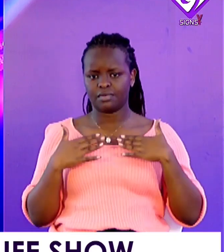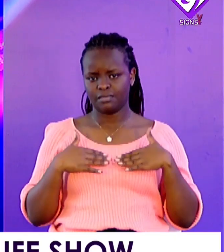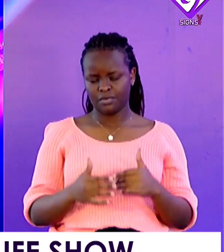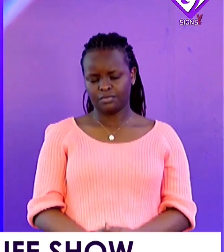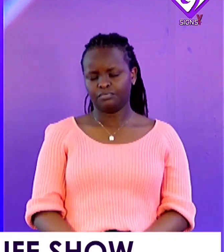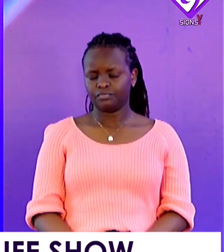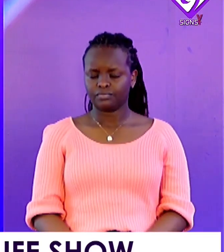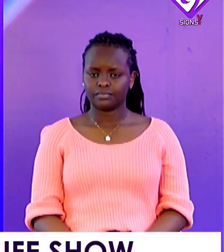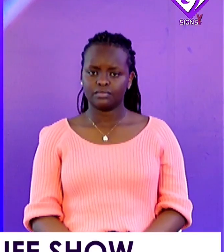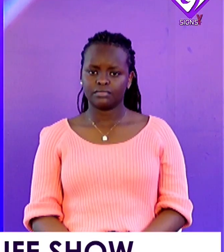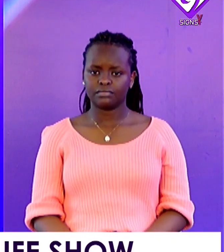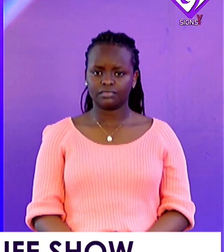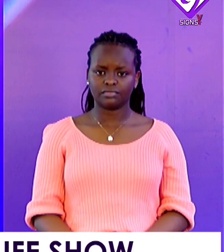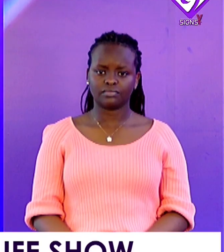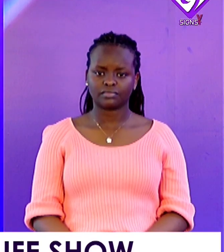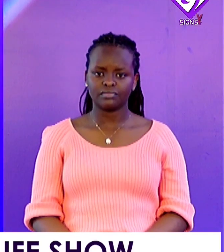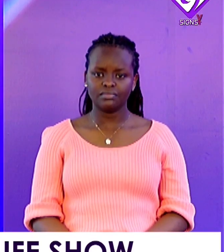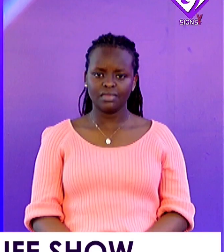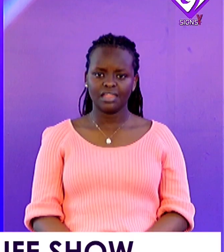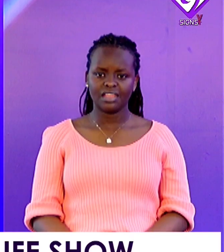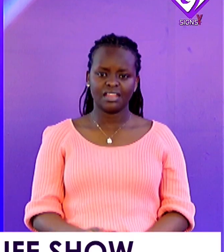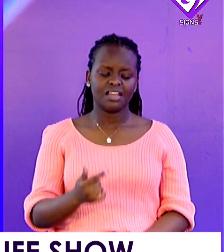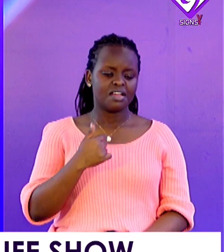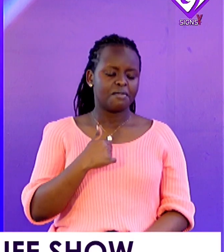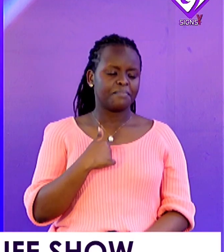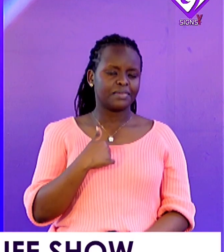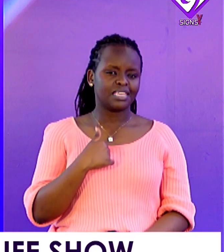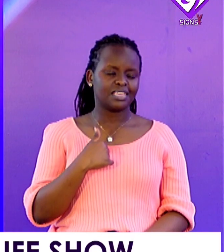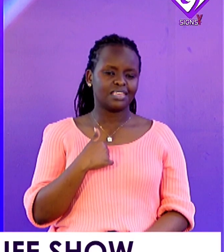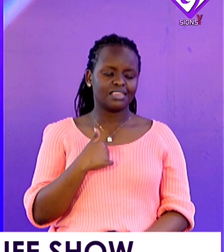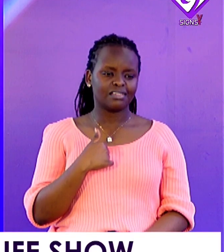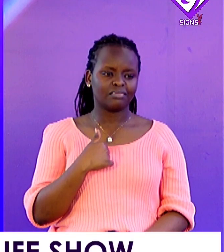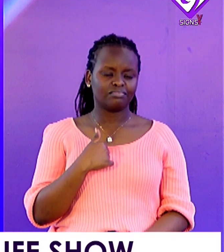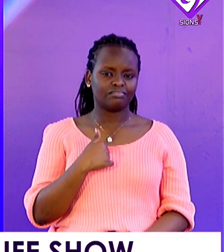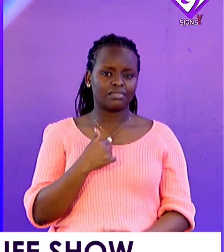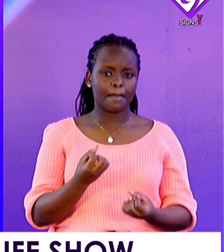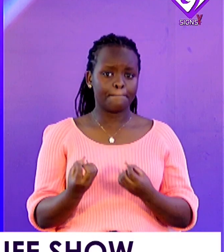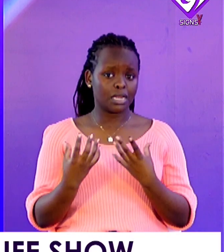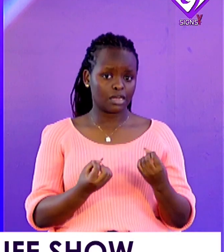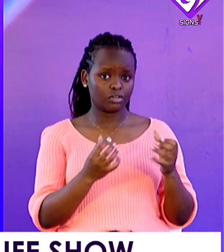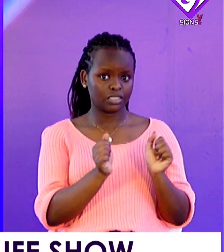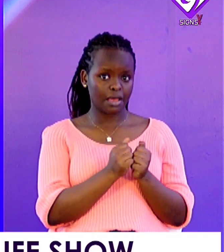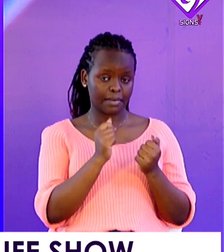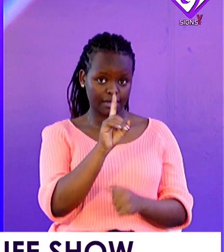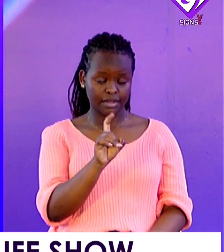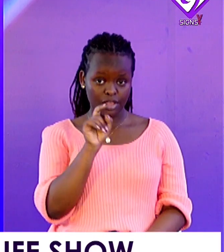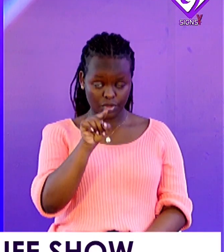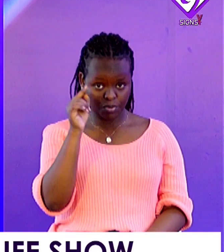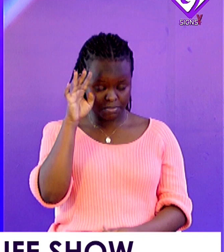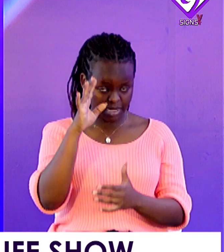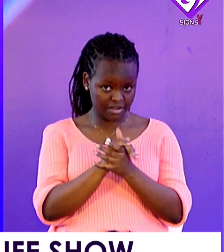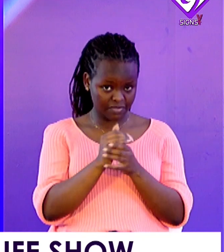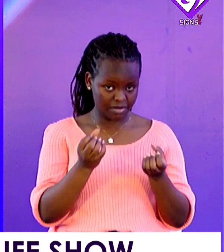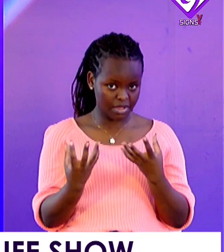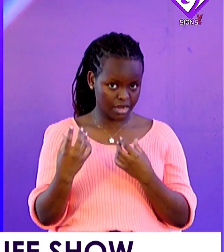How far should I go in believing for my miracles? So maybe let me ask you, do miracles happen? Do you believe in